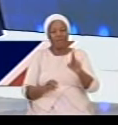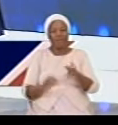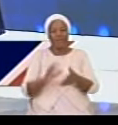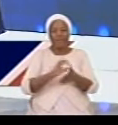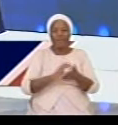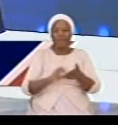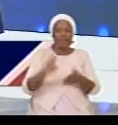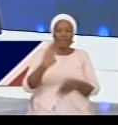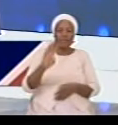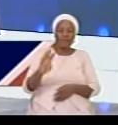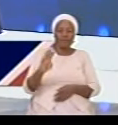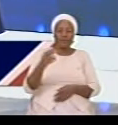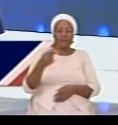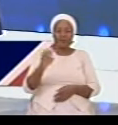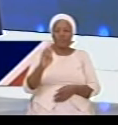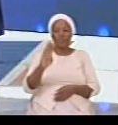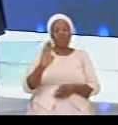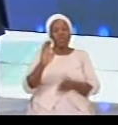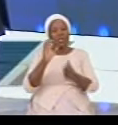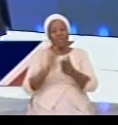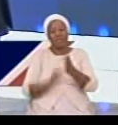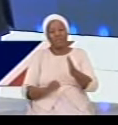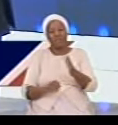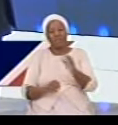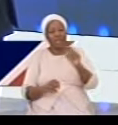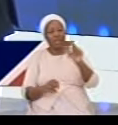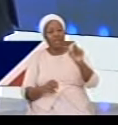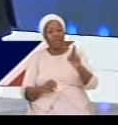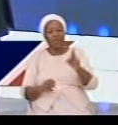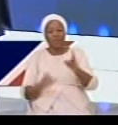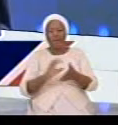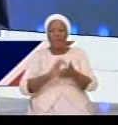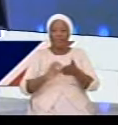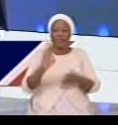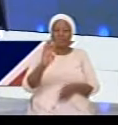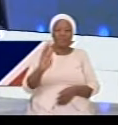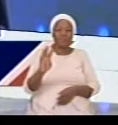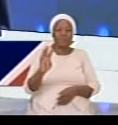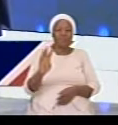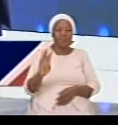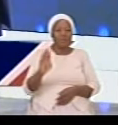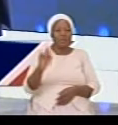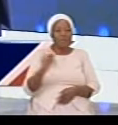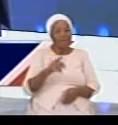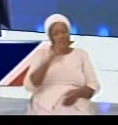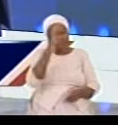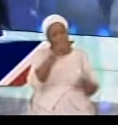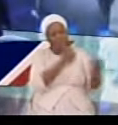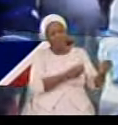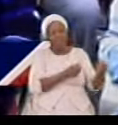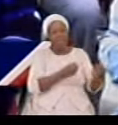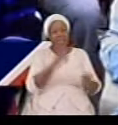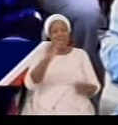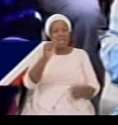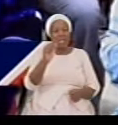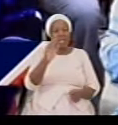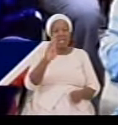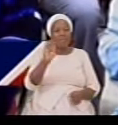from verse 4. Hebrews chapter 11, verse 4. By faith,